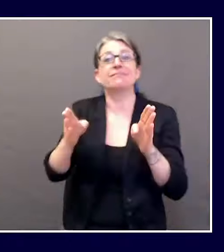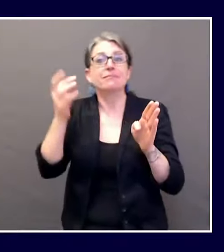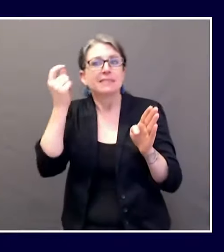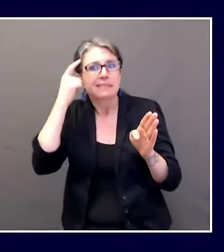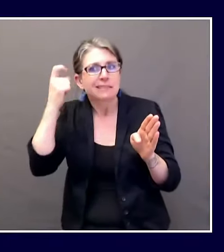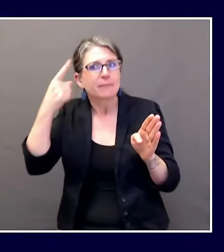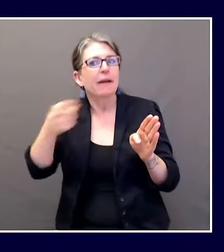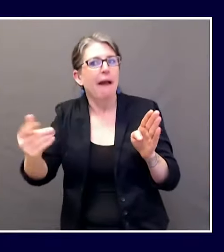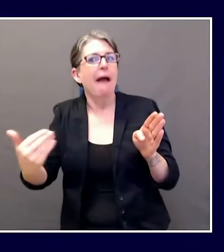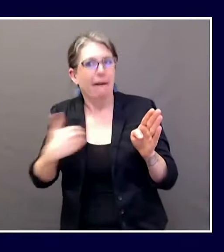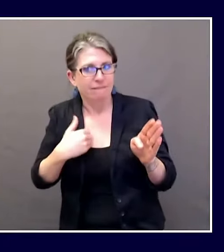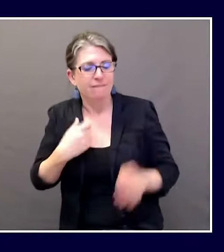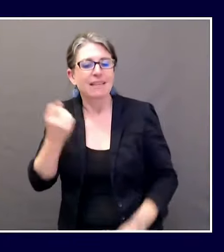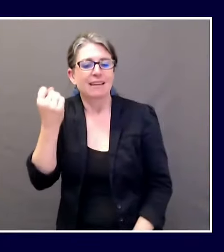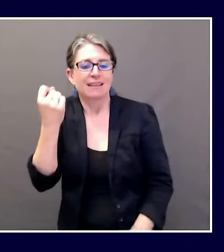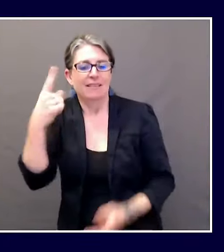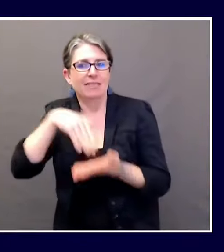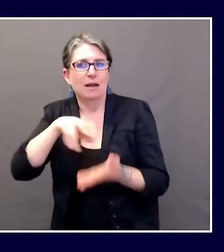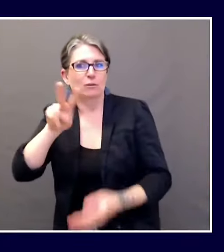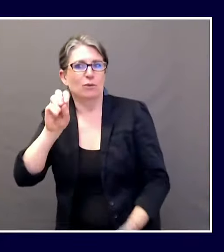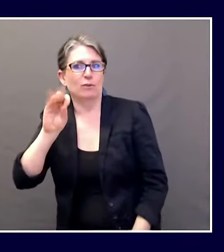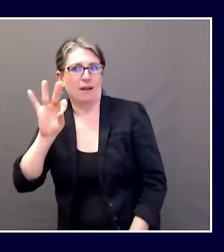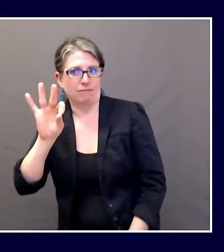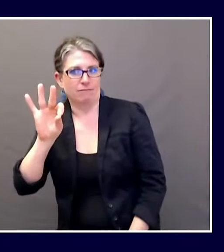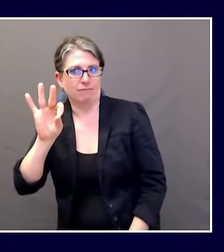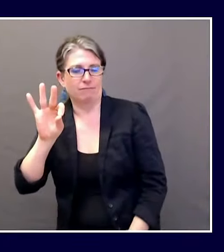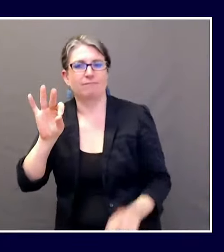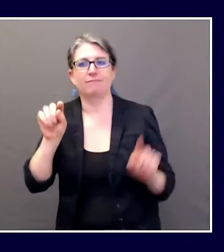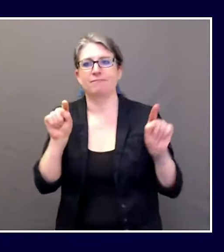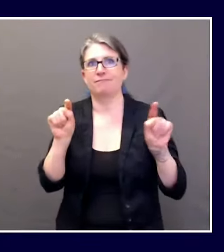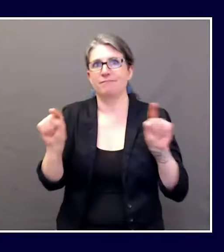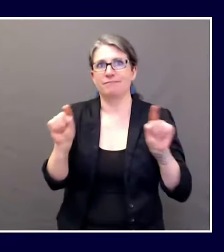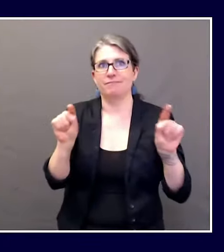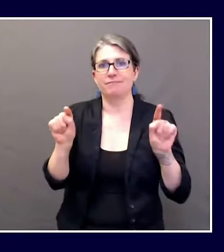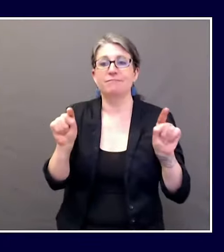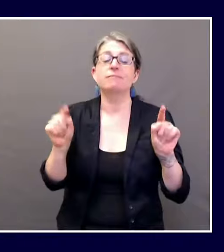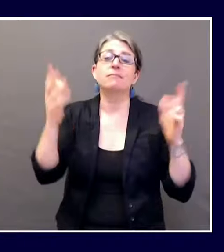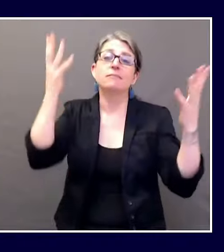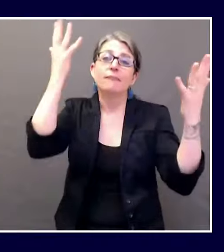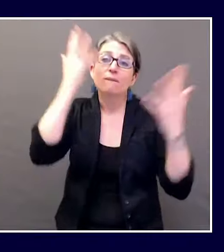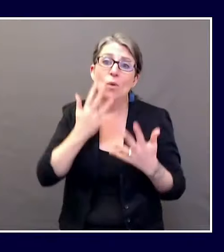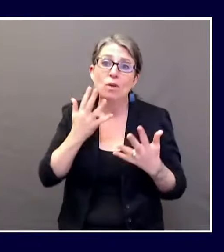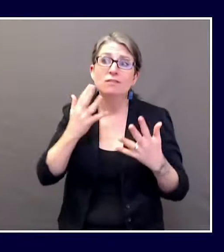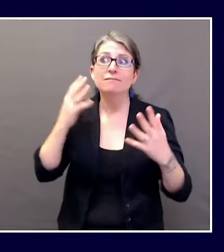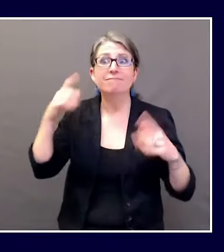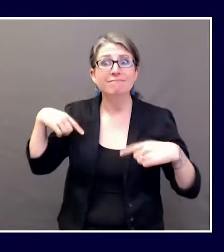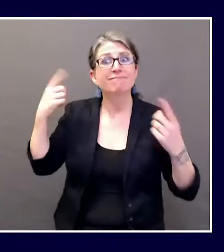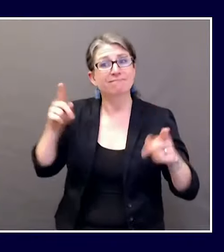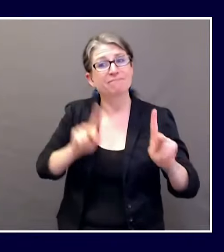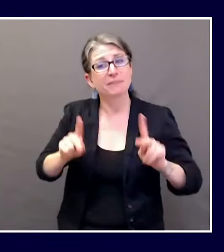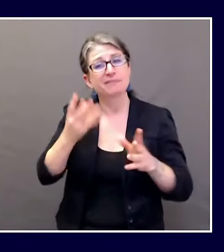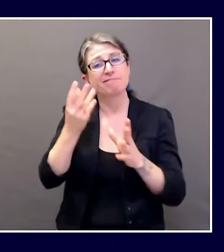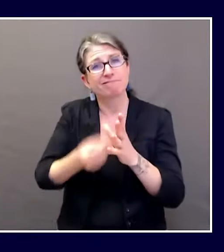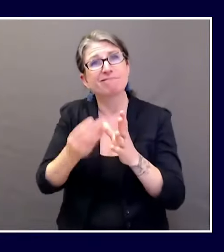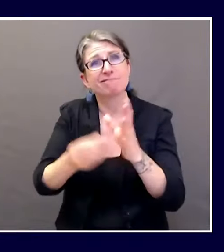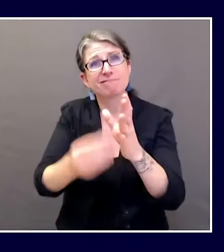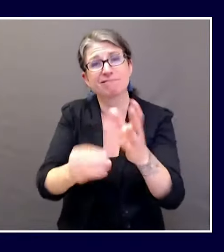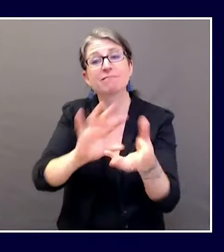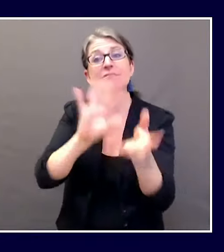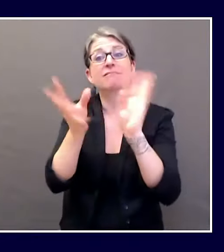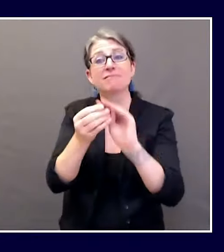11,209 are probable cases. Sadly, overall throughout the pandemic, Maine CDC has received reports